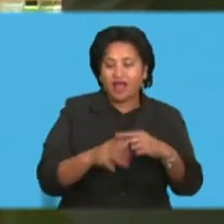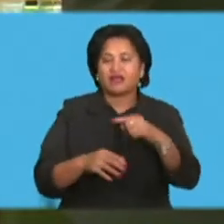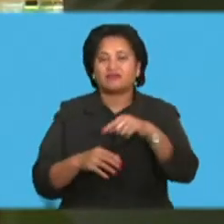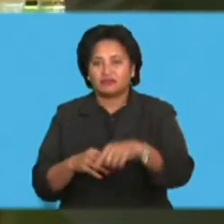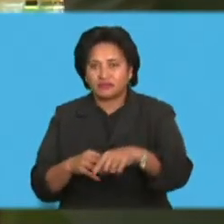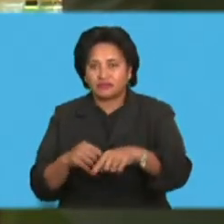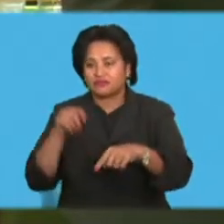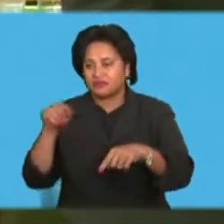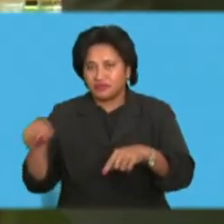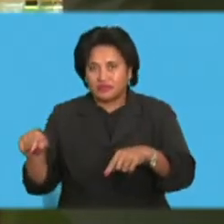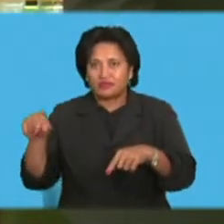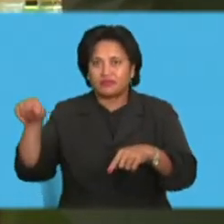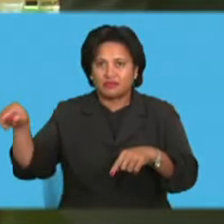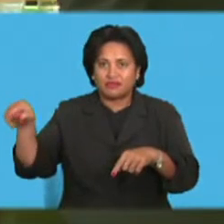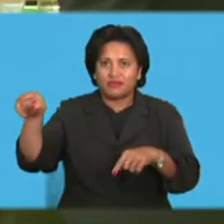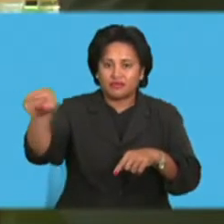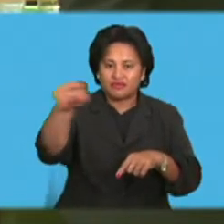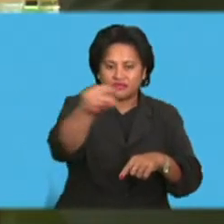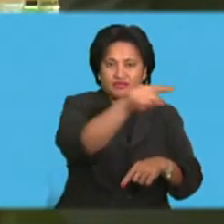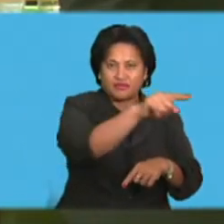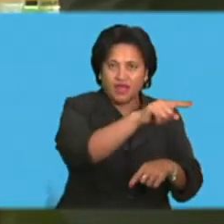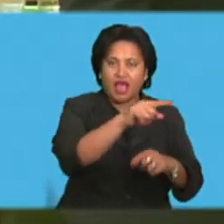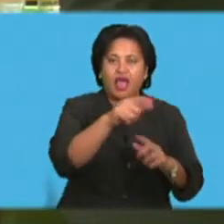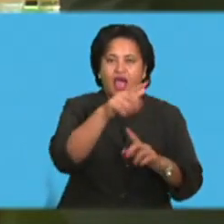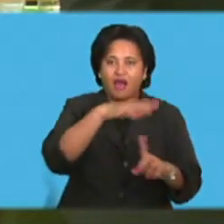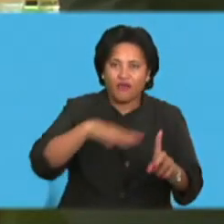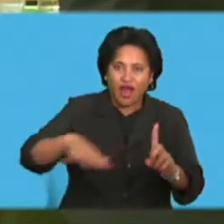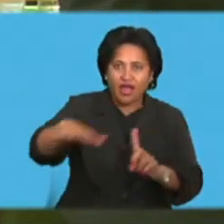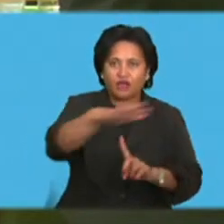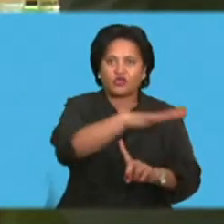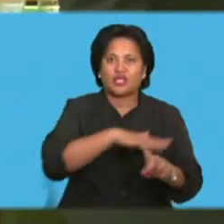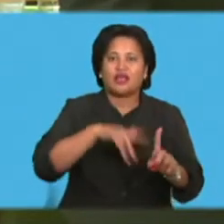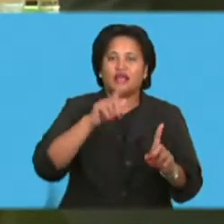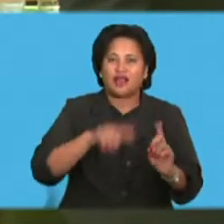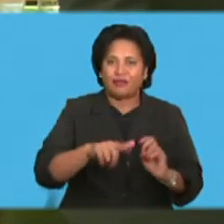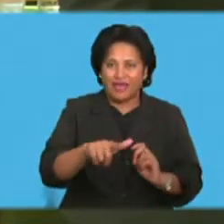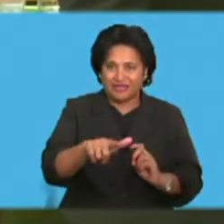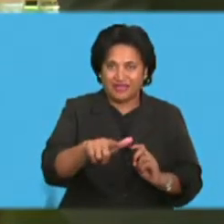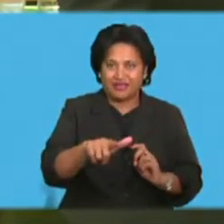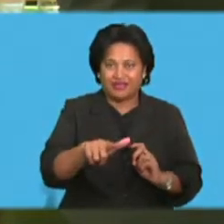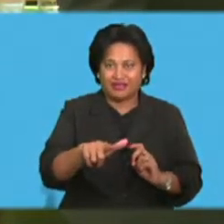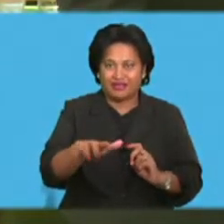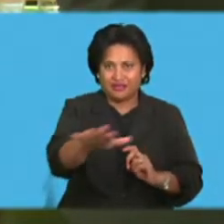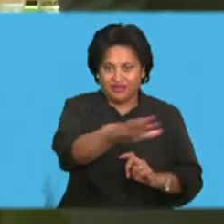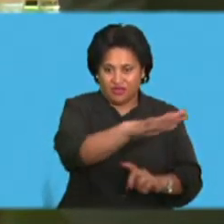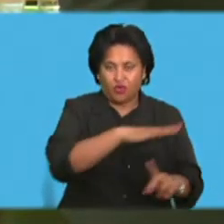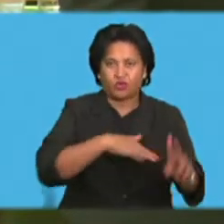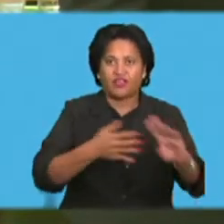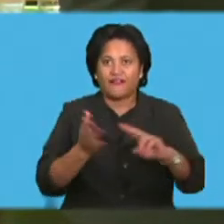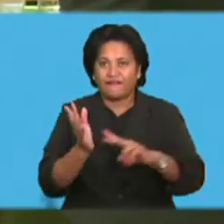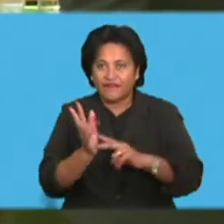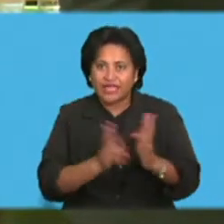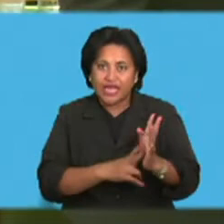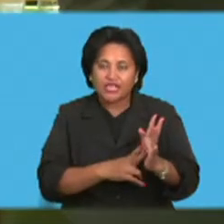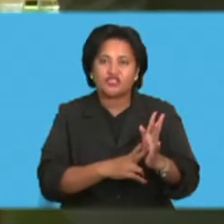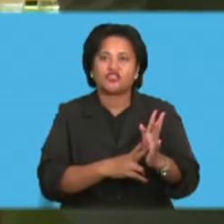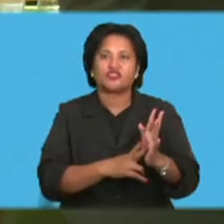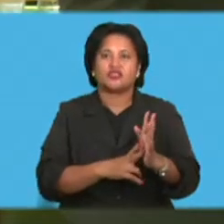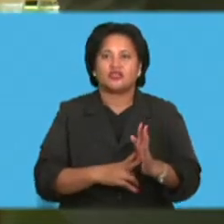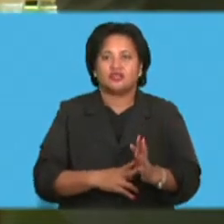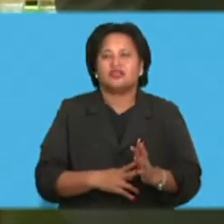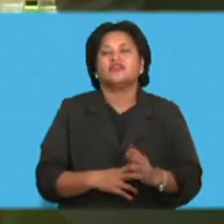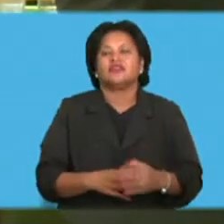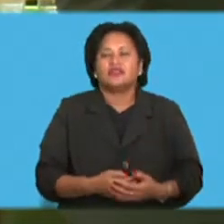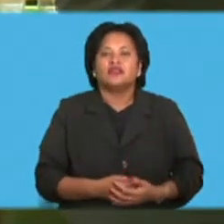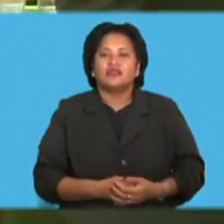Basonga, Vunibau, Namara, Nangai Village, Nazula Village, Wasavulu Village, Nailawa, Nasikula